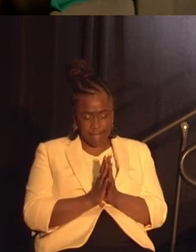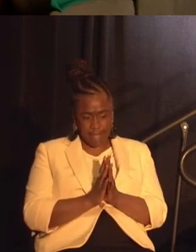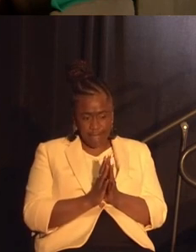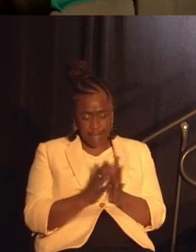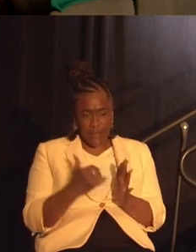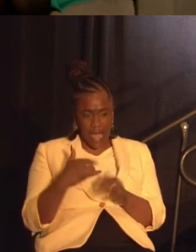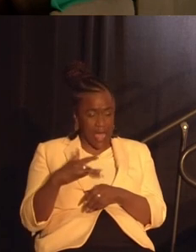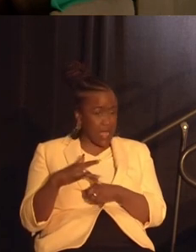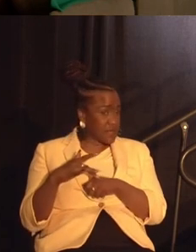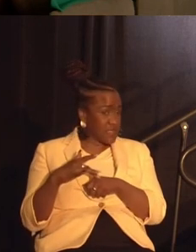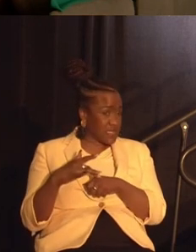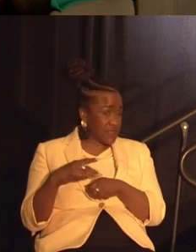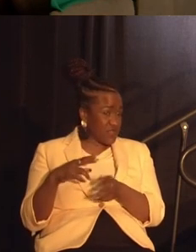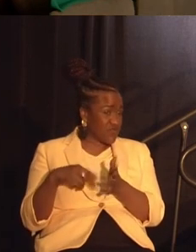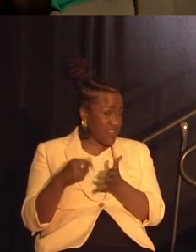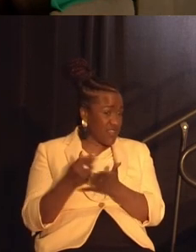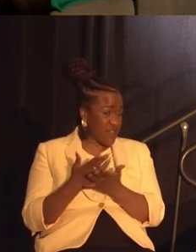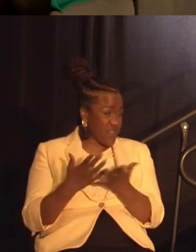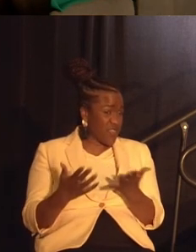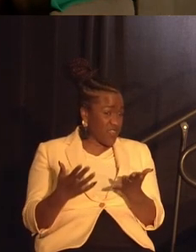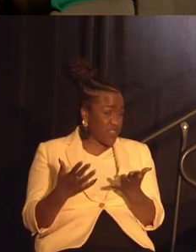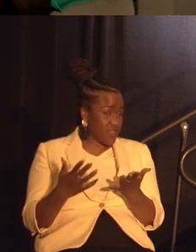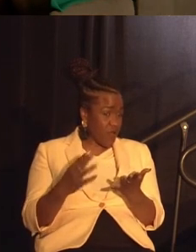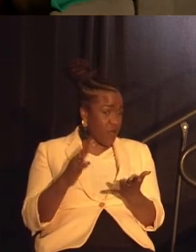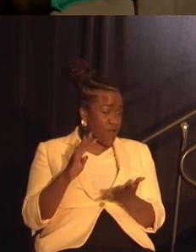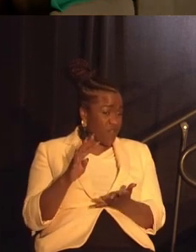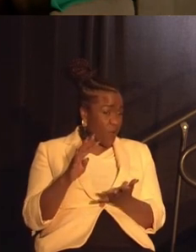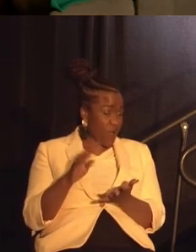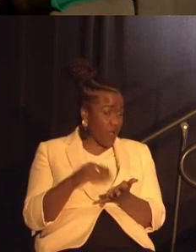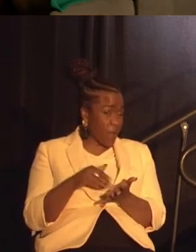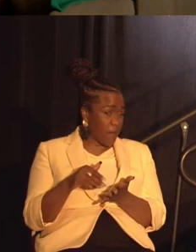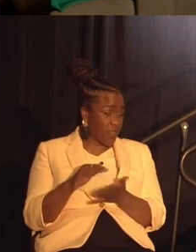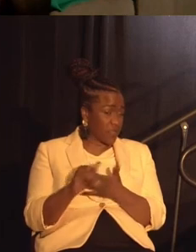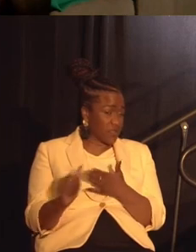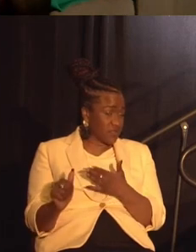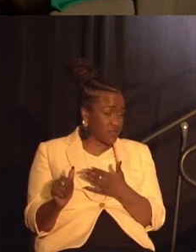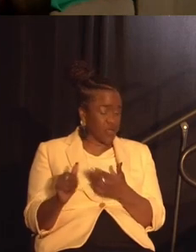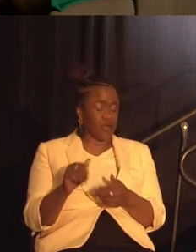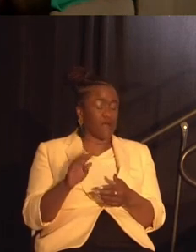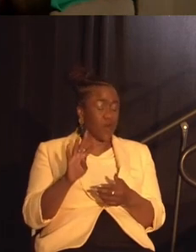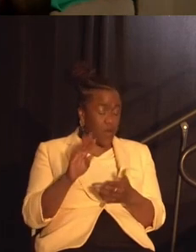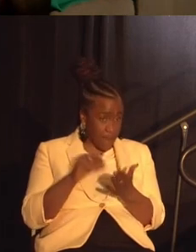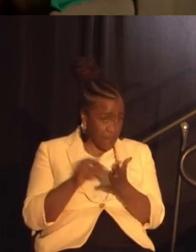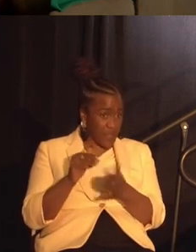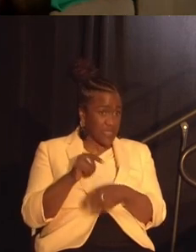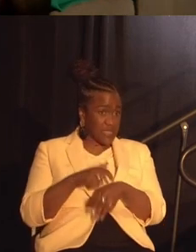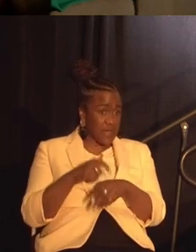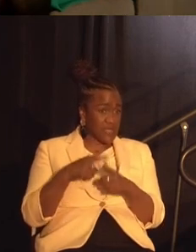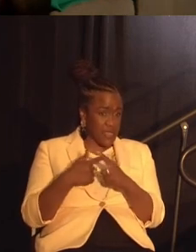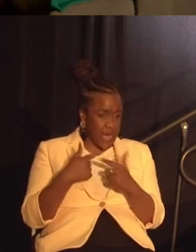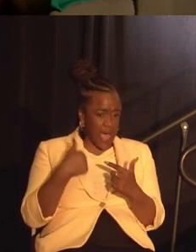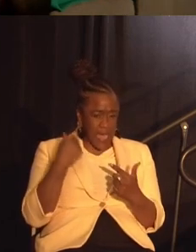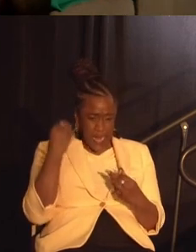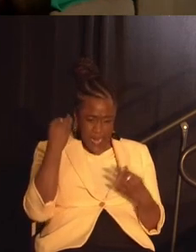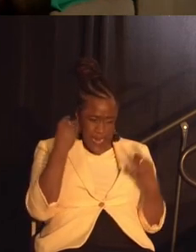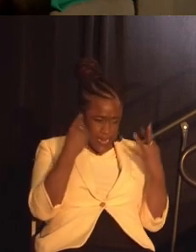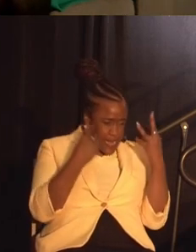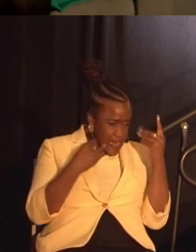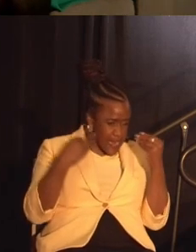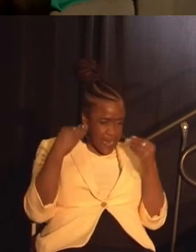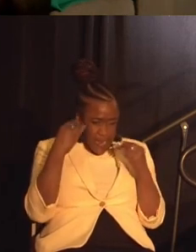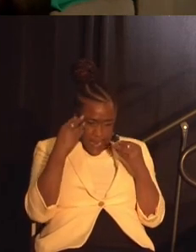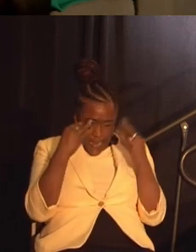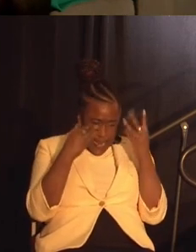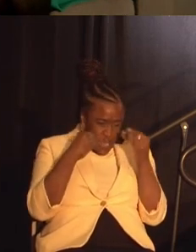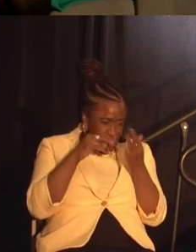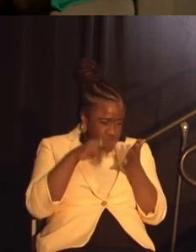I obsessively read everything 4 billion times, and I churn it myself alone over and over and over and over